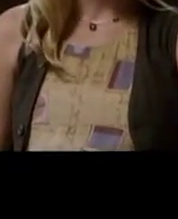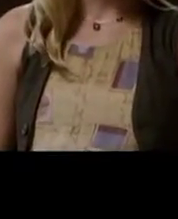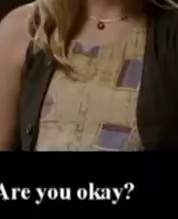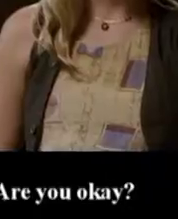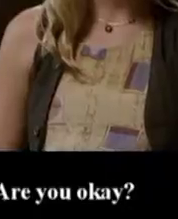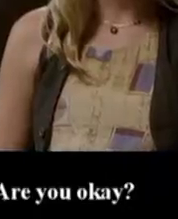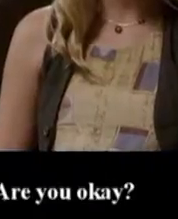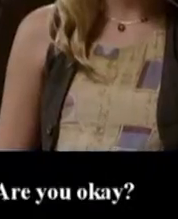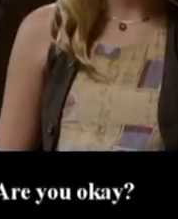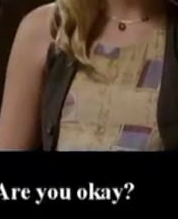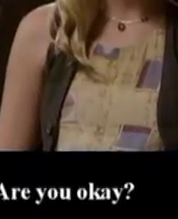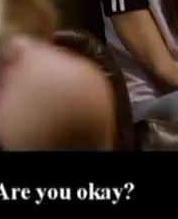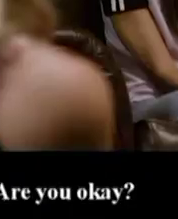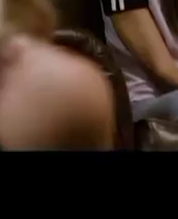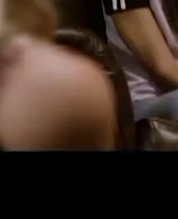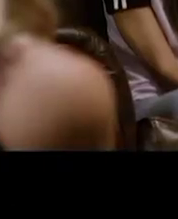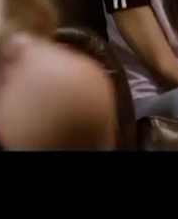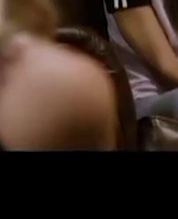Are you okay?